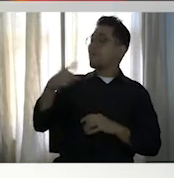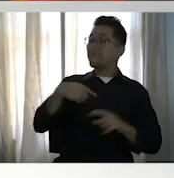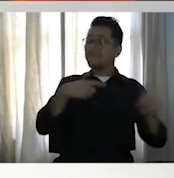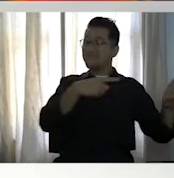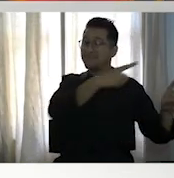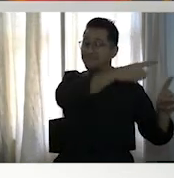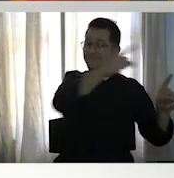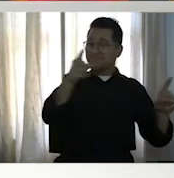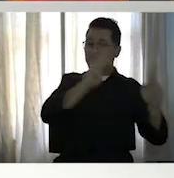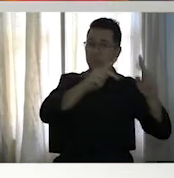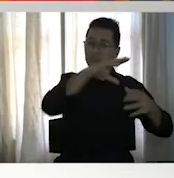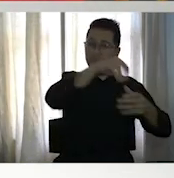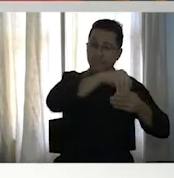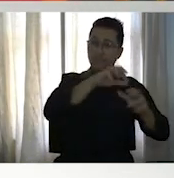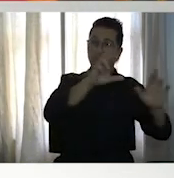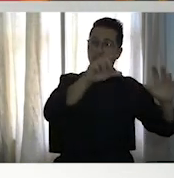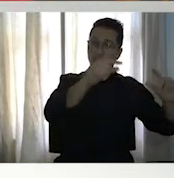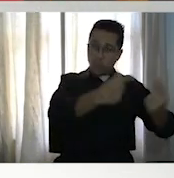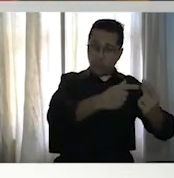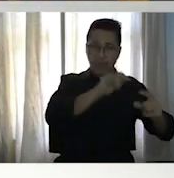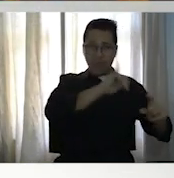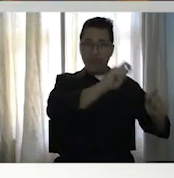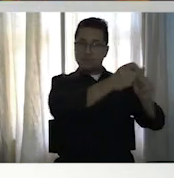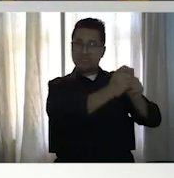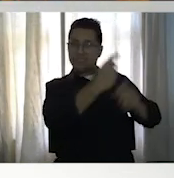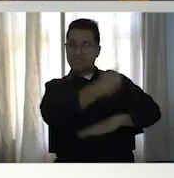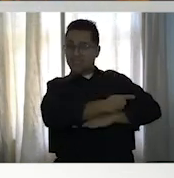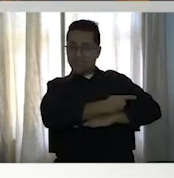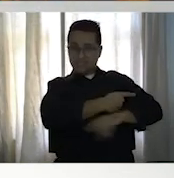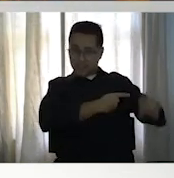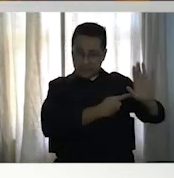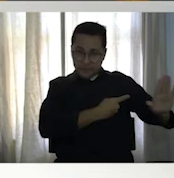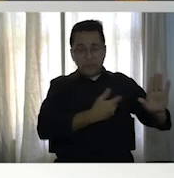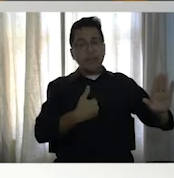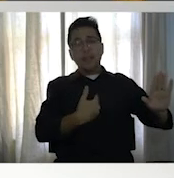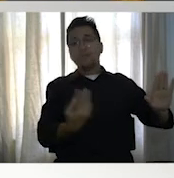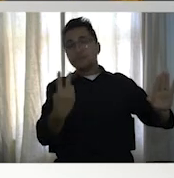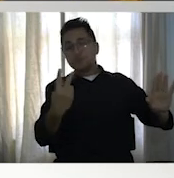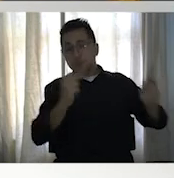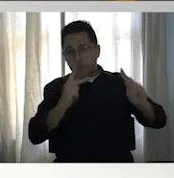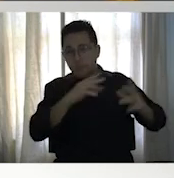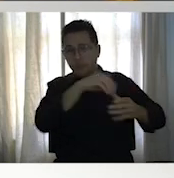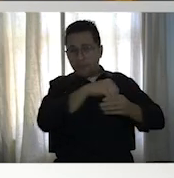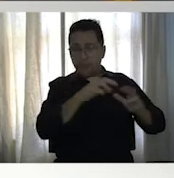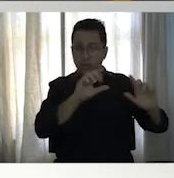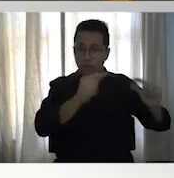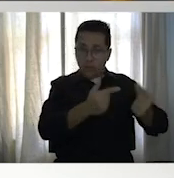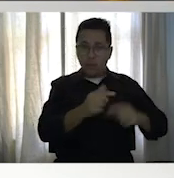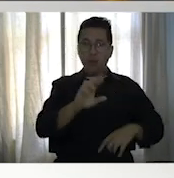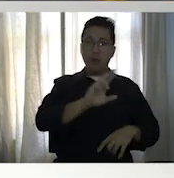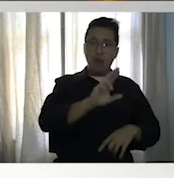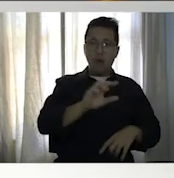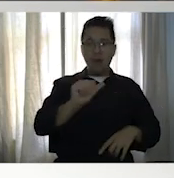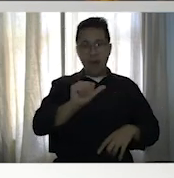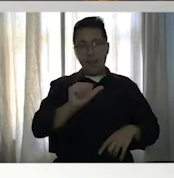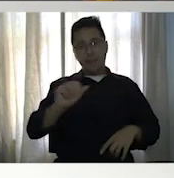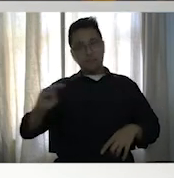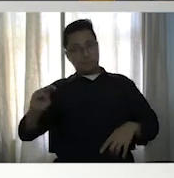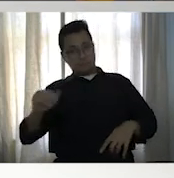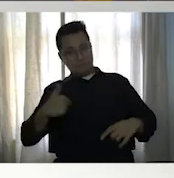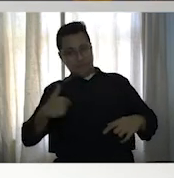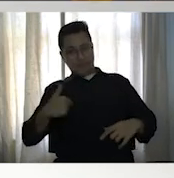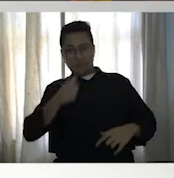are the people that were in the group. At that particular day, there was two people in the group, R and A. There was me, Miss